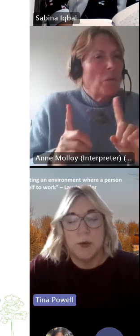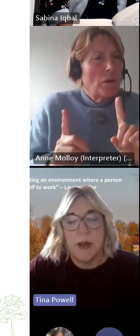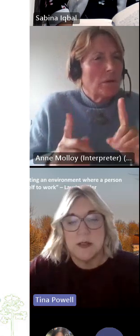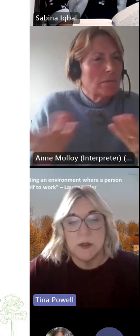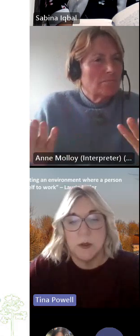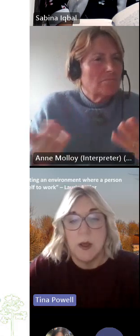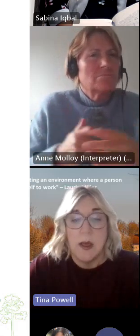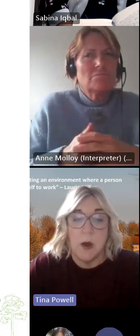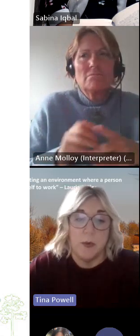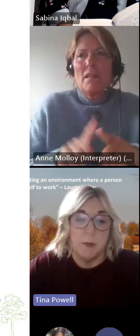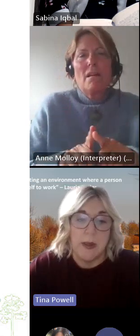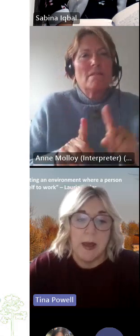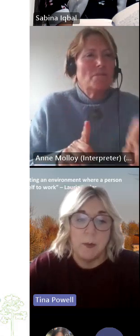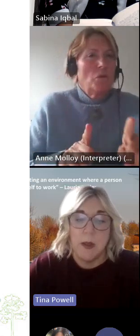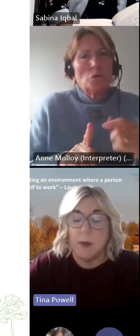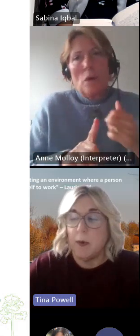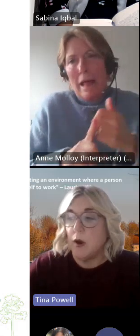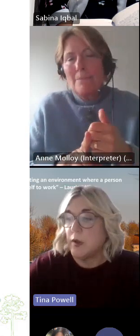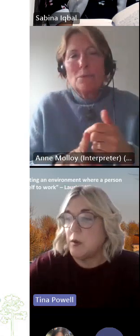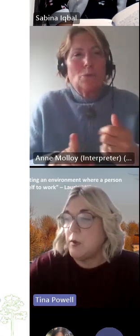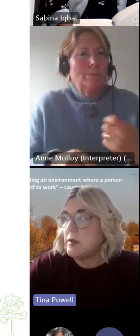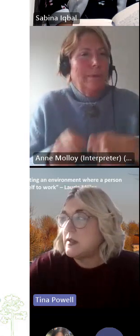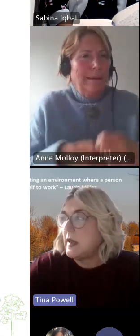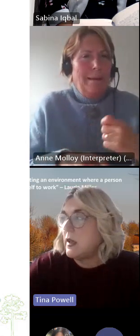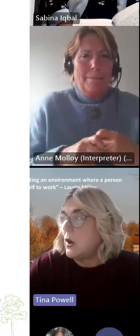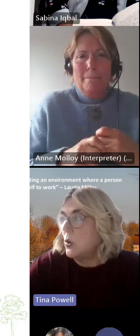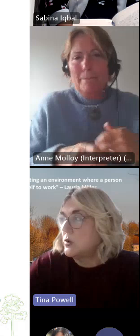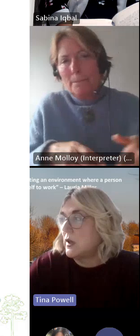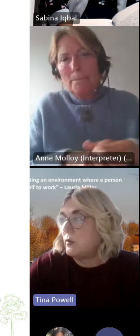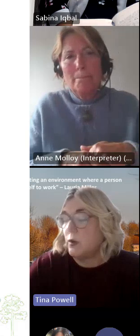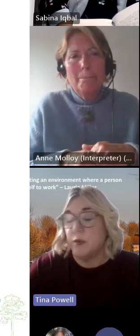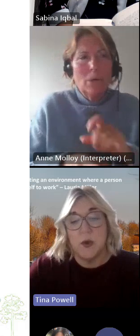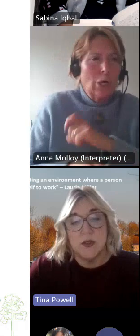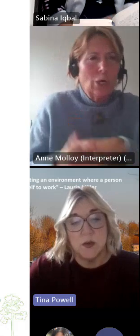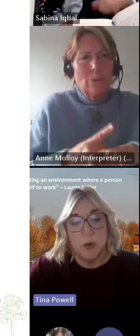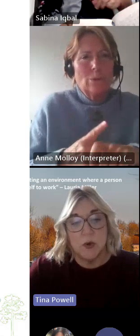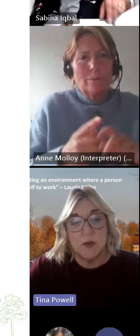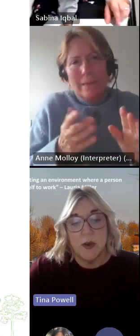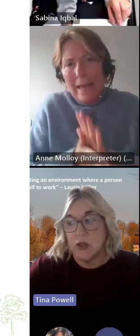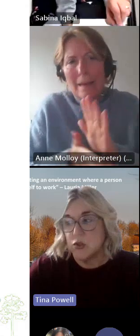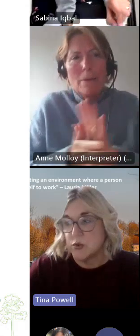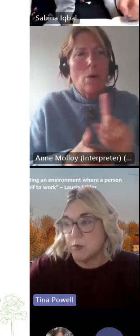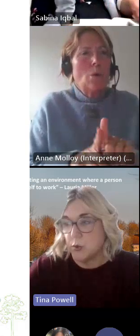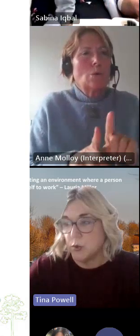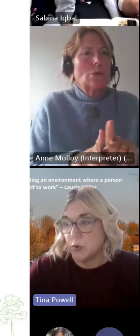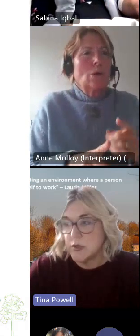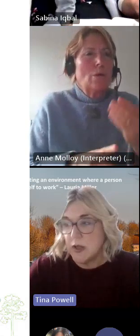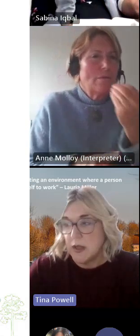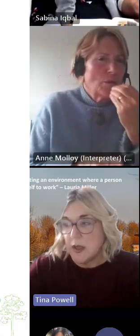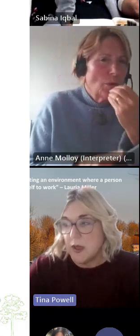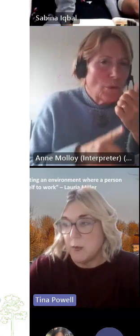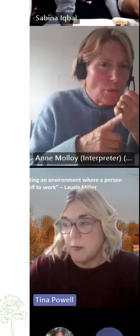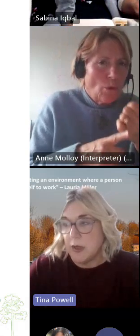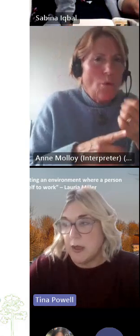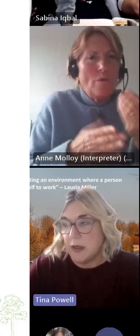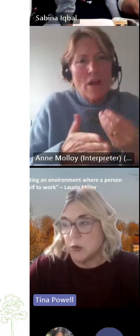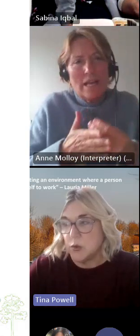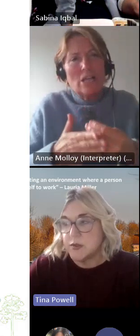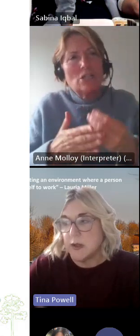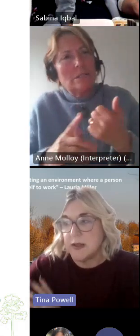people will need to help them be happy, be part of the community, also for food support, financial support,